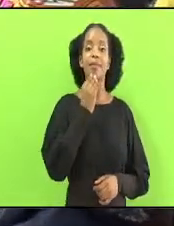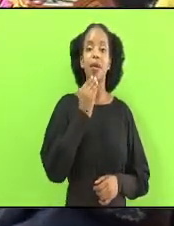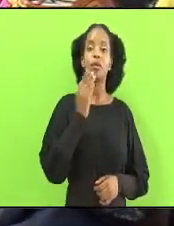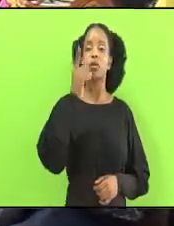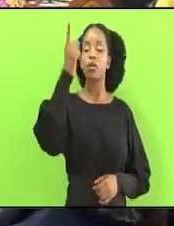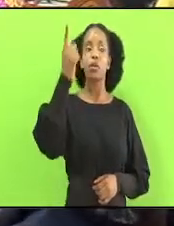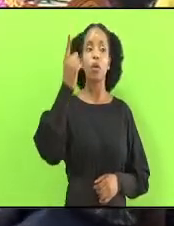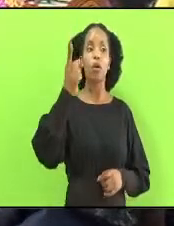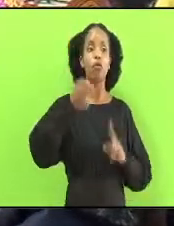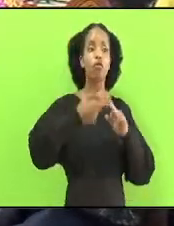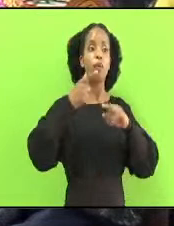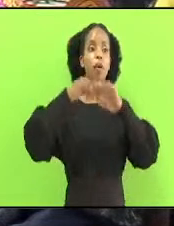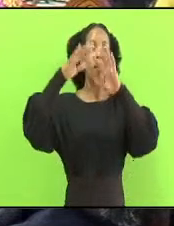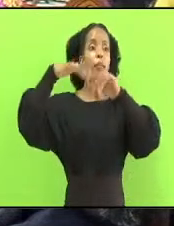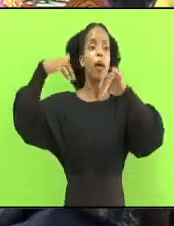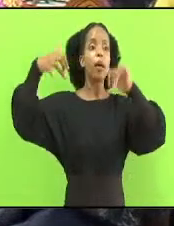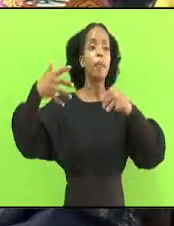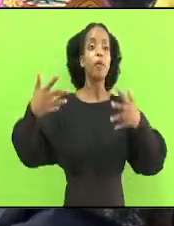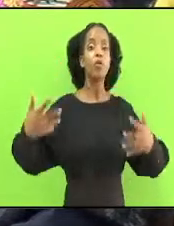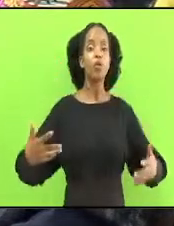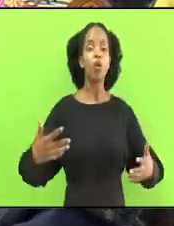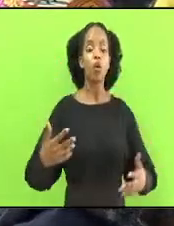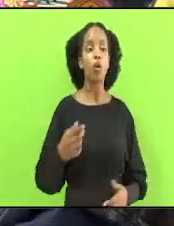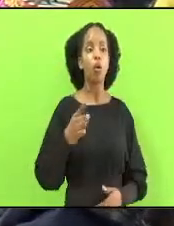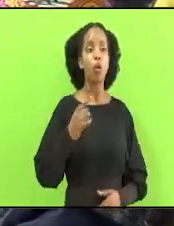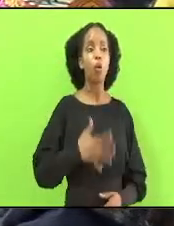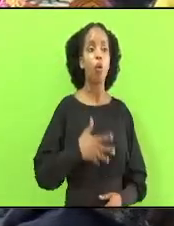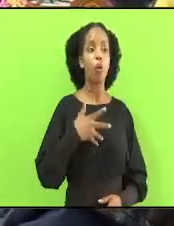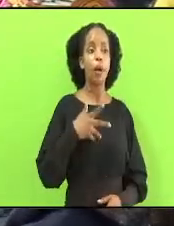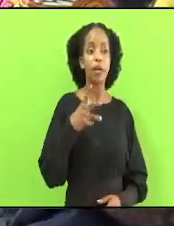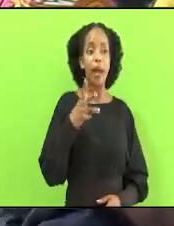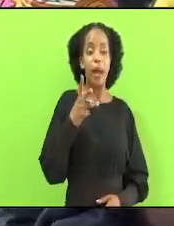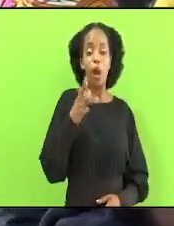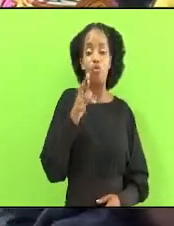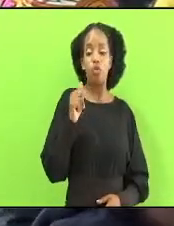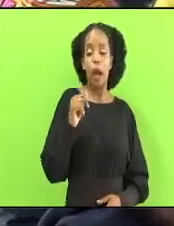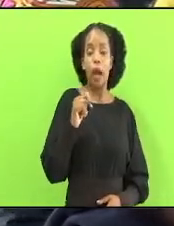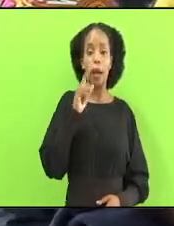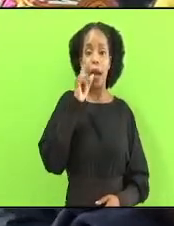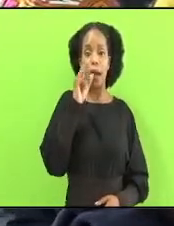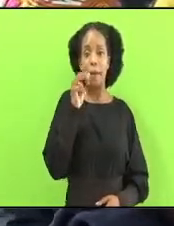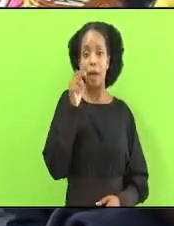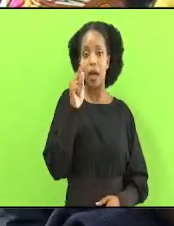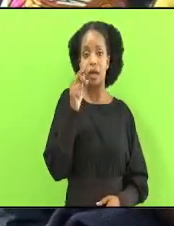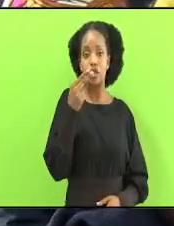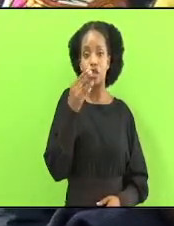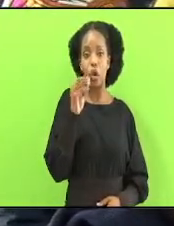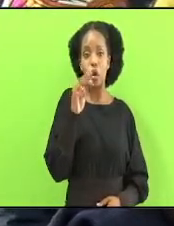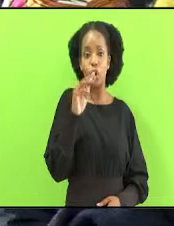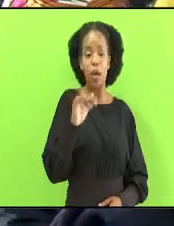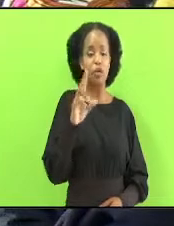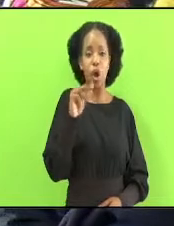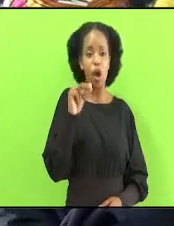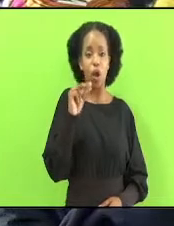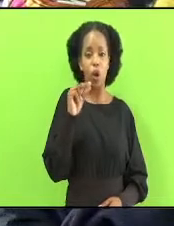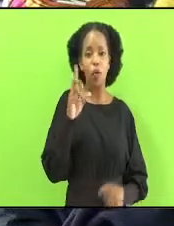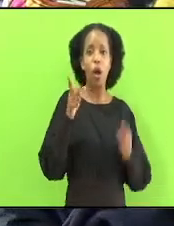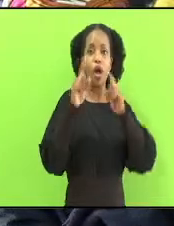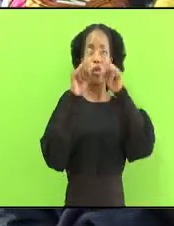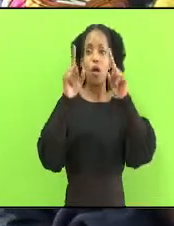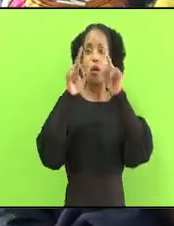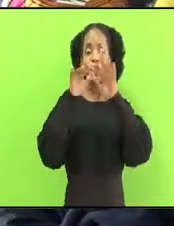blere, or go batla Ramadola. No. Those people, they are already contravening